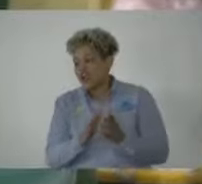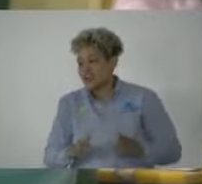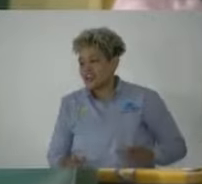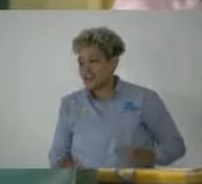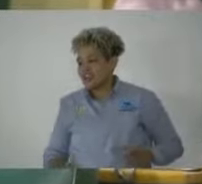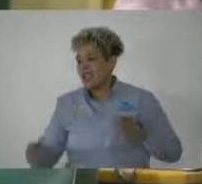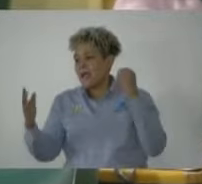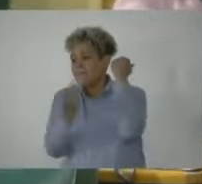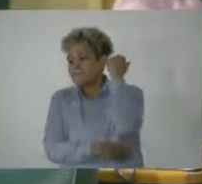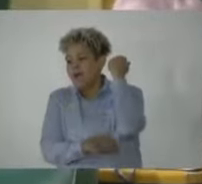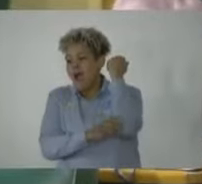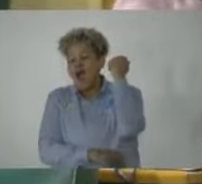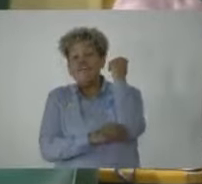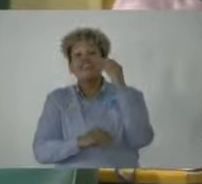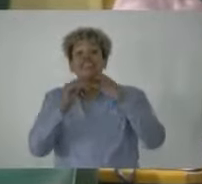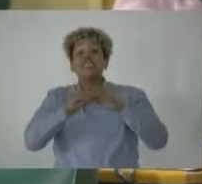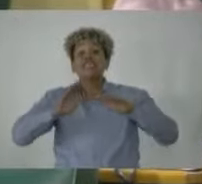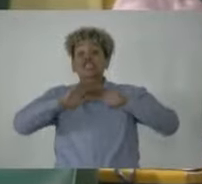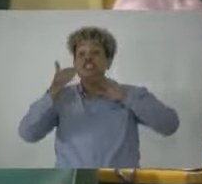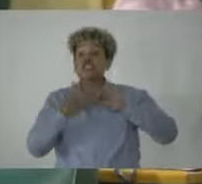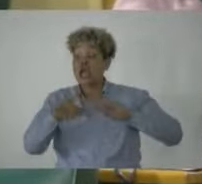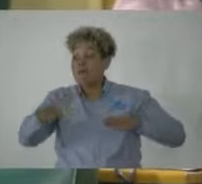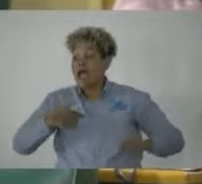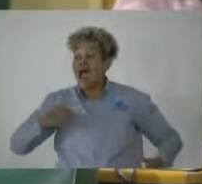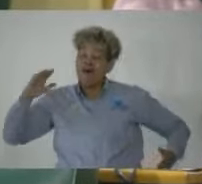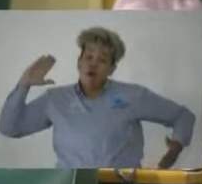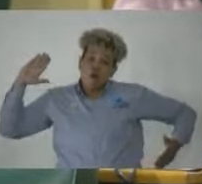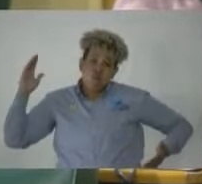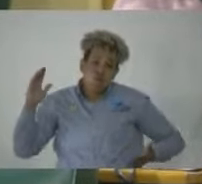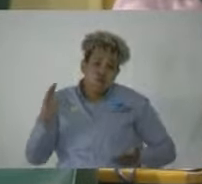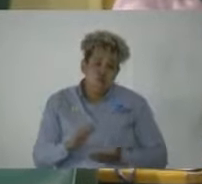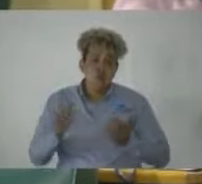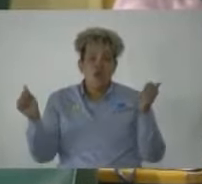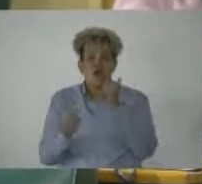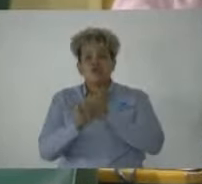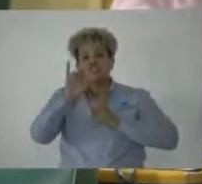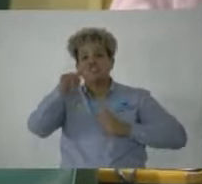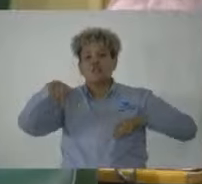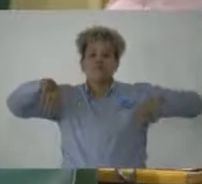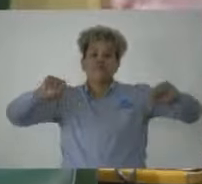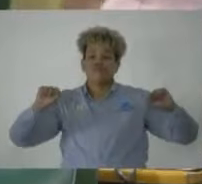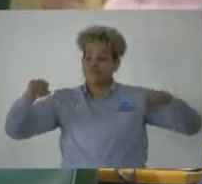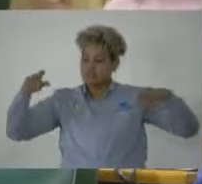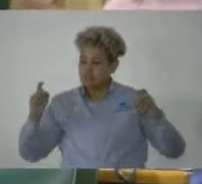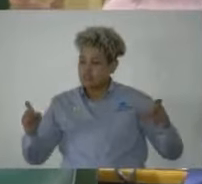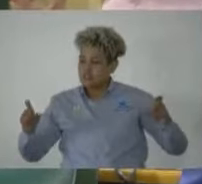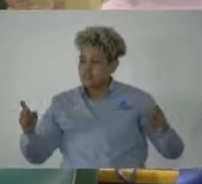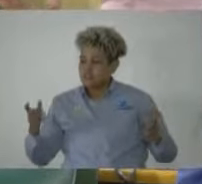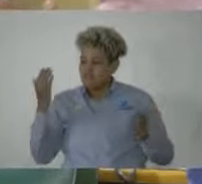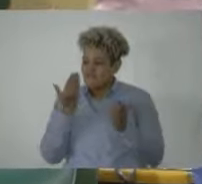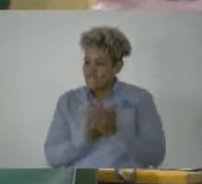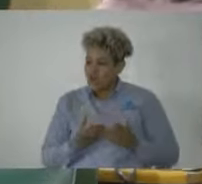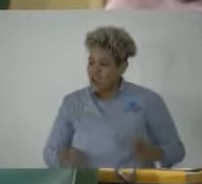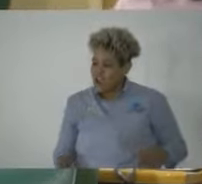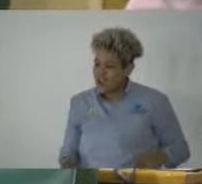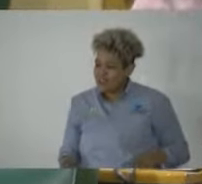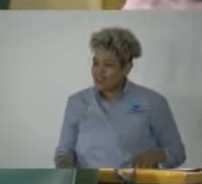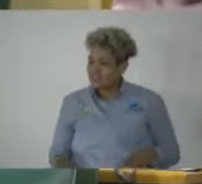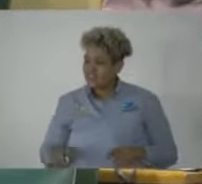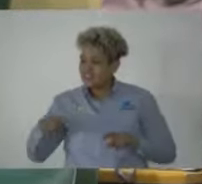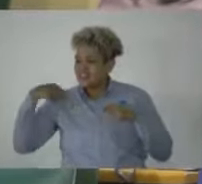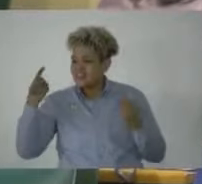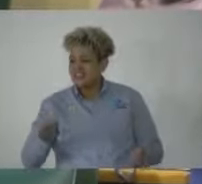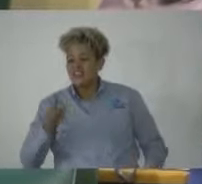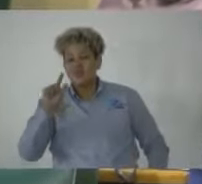for the record, poverty in Jamaica has fallen under the Jamaica Labour Party administration to 2021.